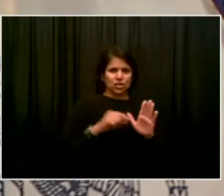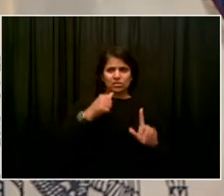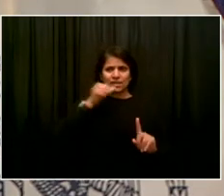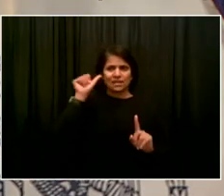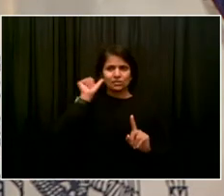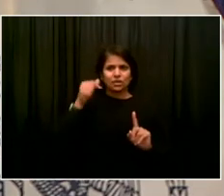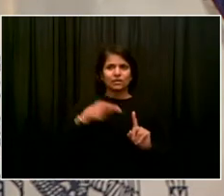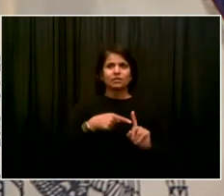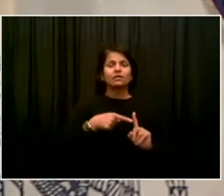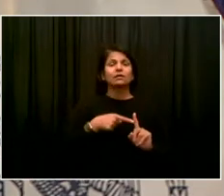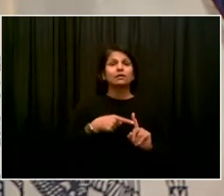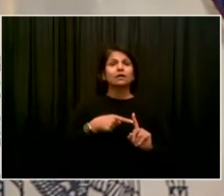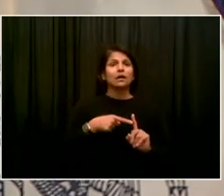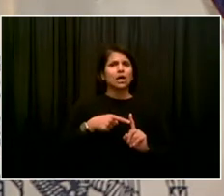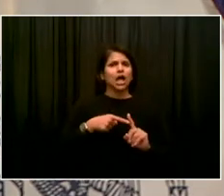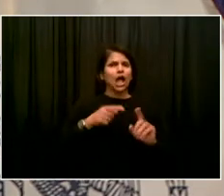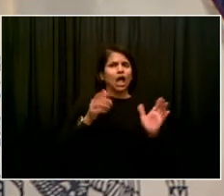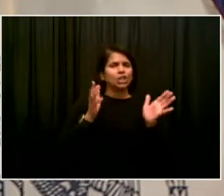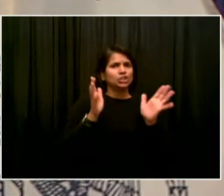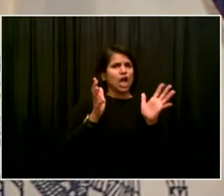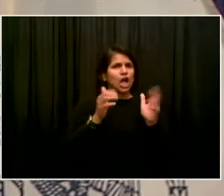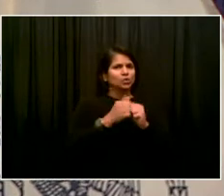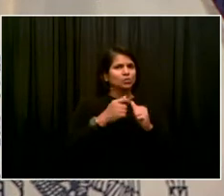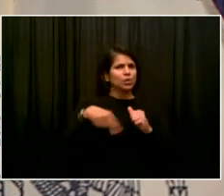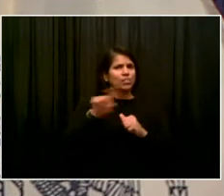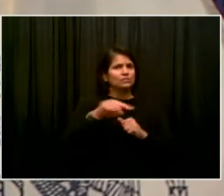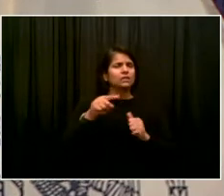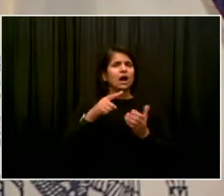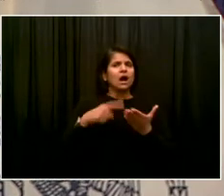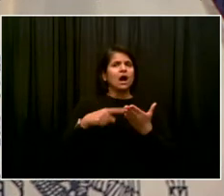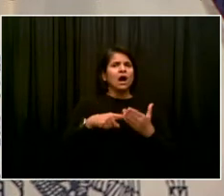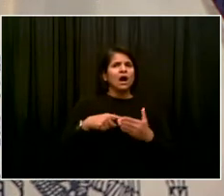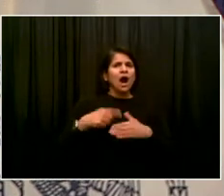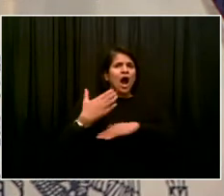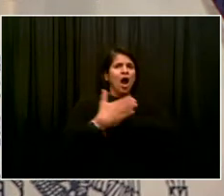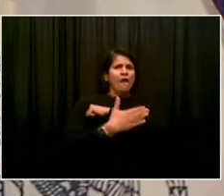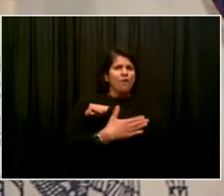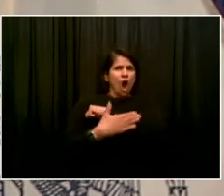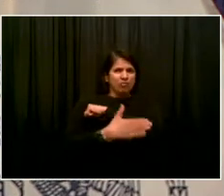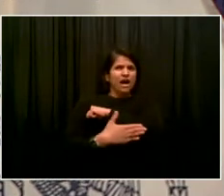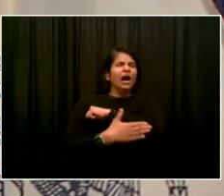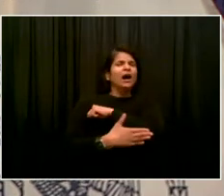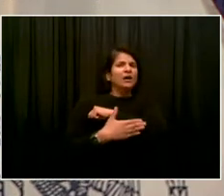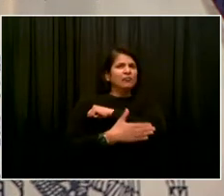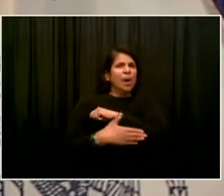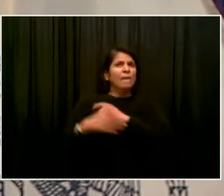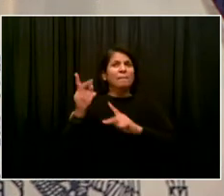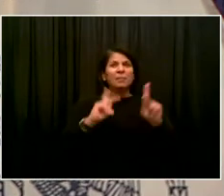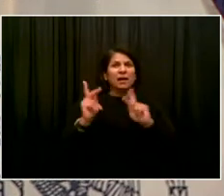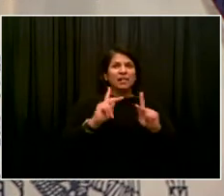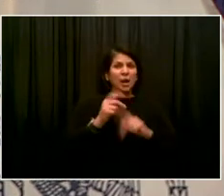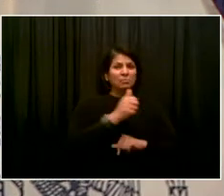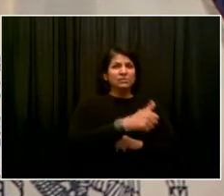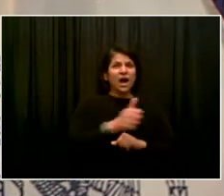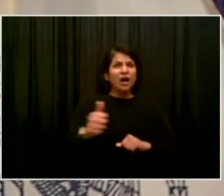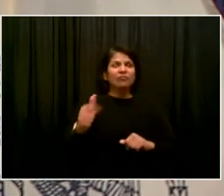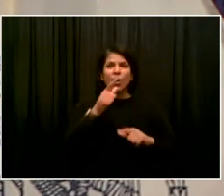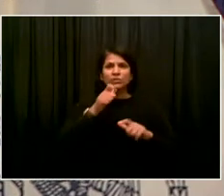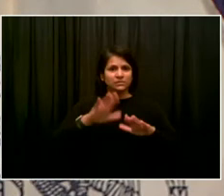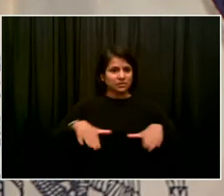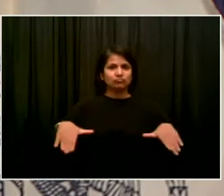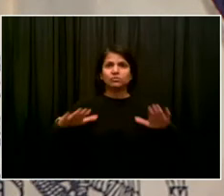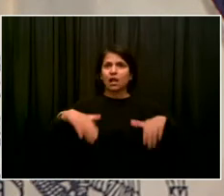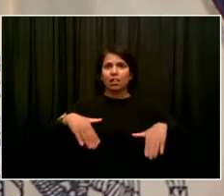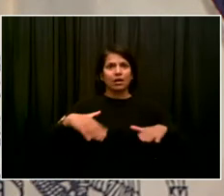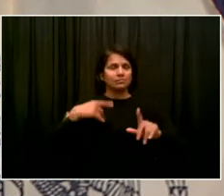tourists who were denied entry to eateries because their kids hadn't been vaccinated, including a family from Costa Rica where it's not available